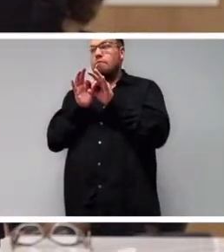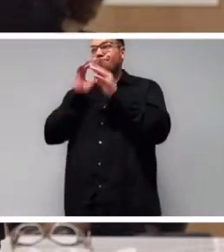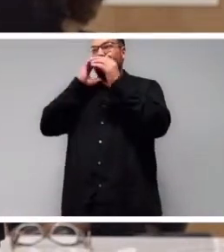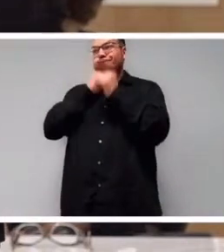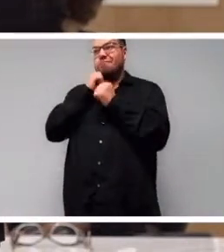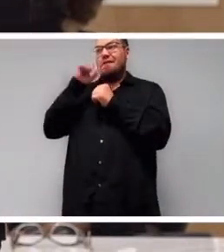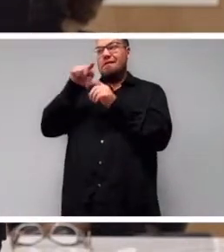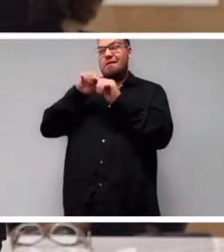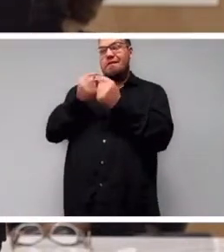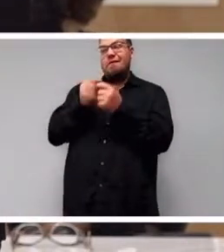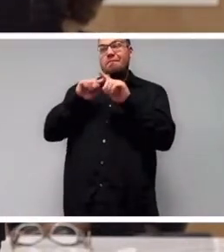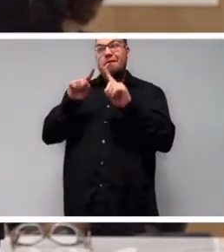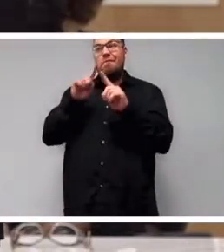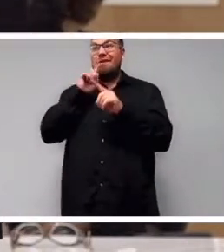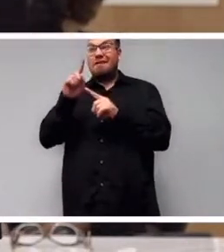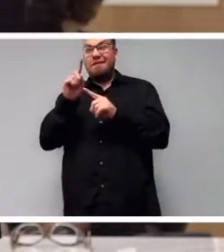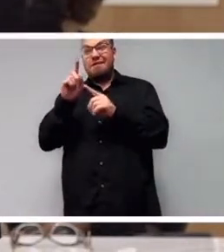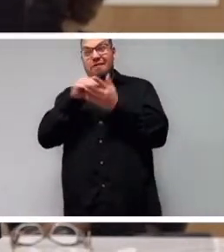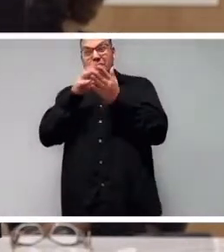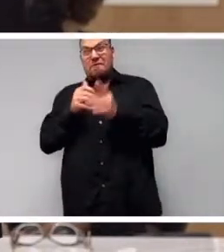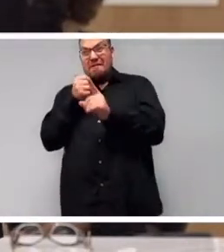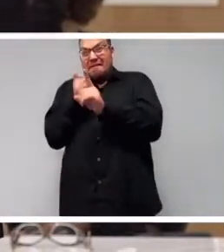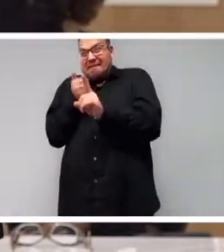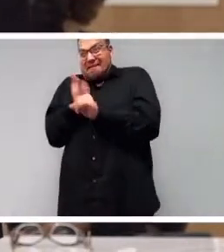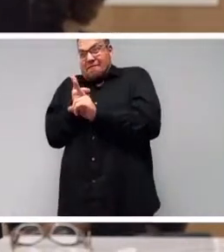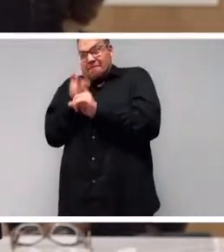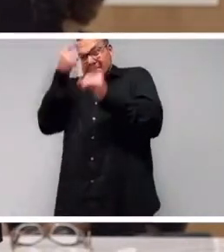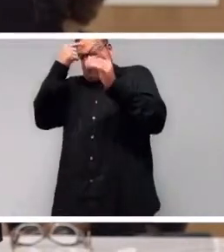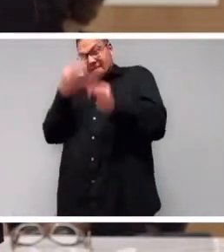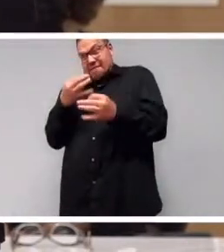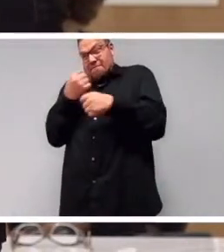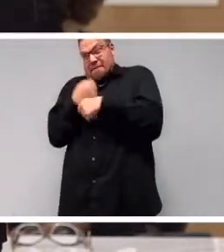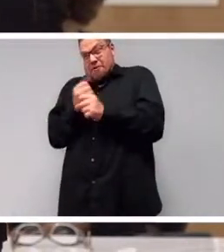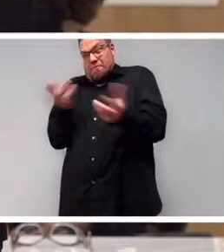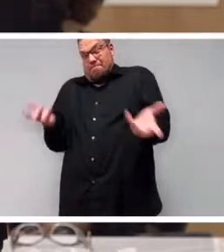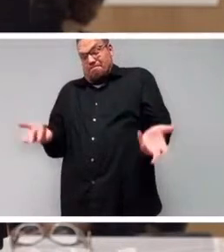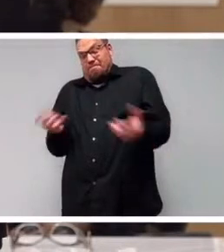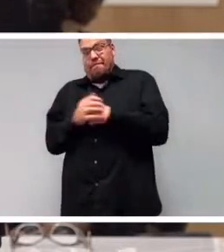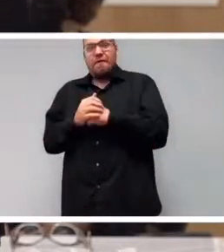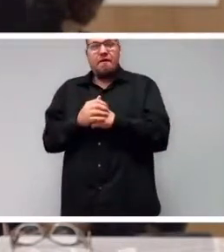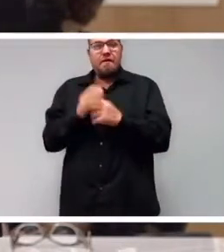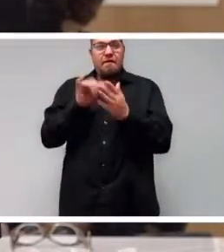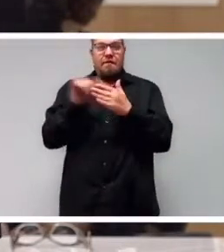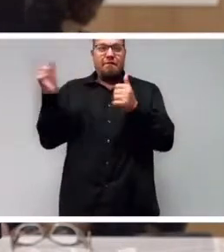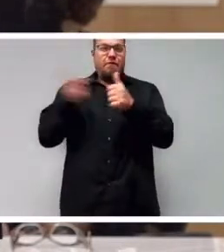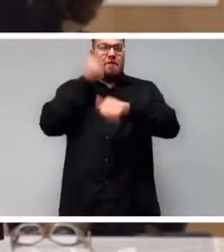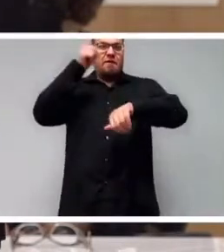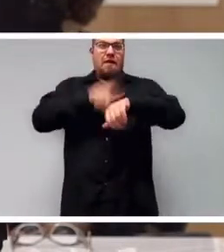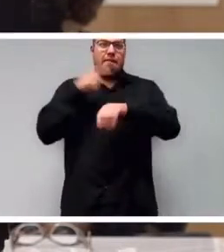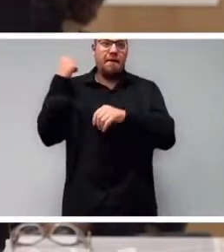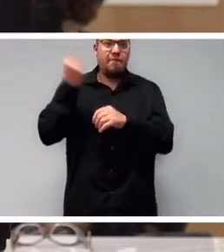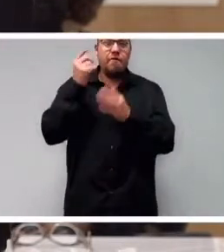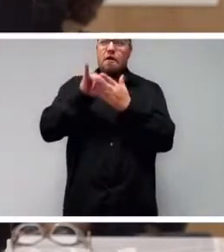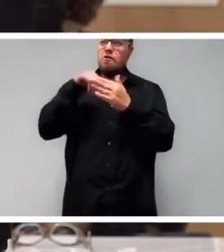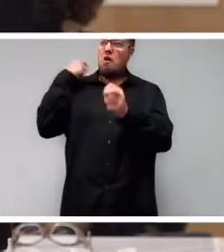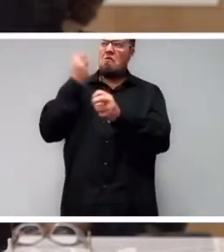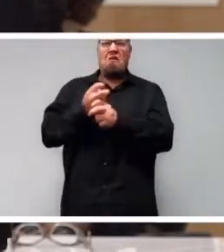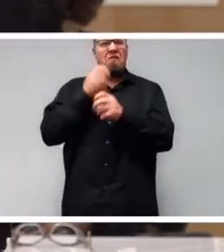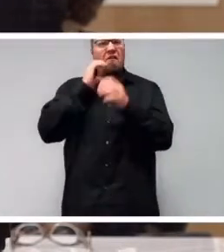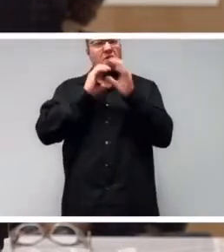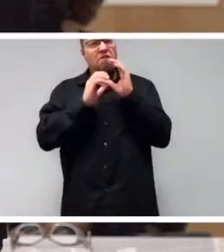But ultimately, the student is their educational decision maker, oftentimes for the first time ever. And that's a tricky conversation when they first